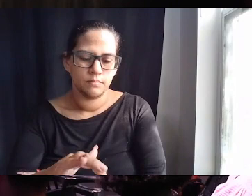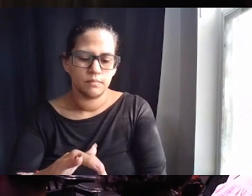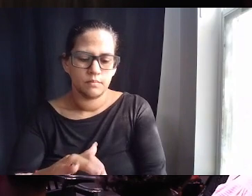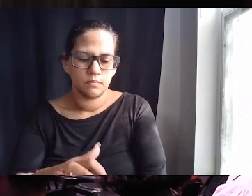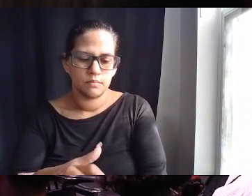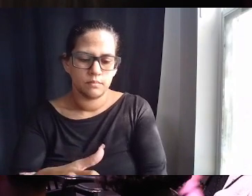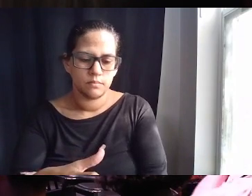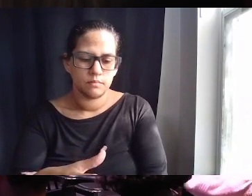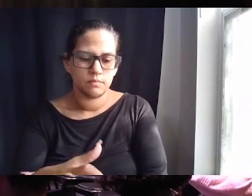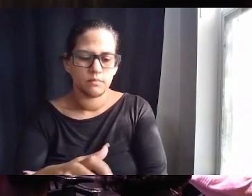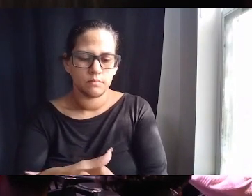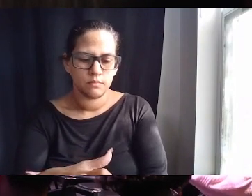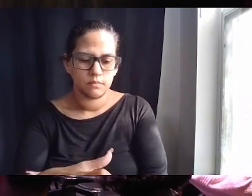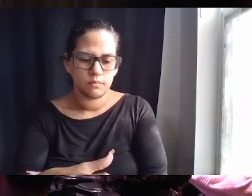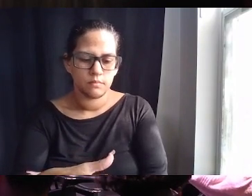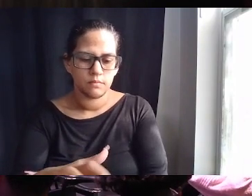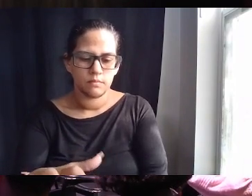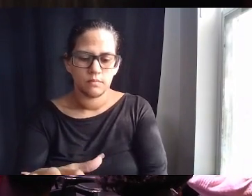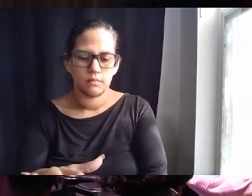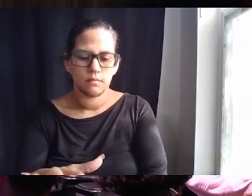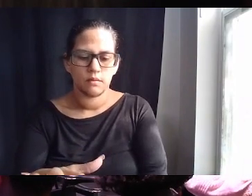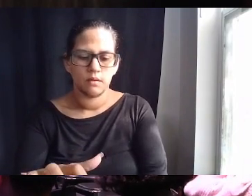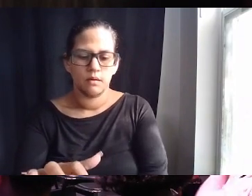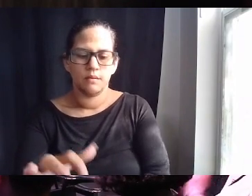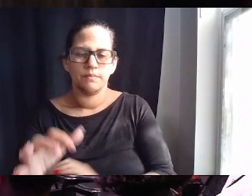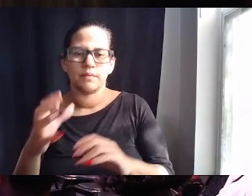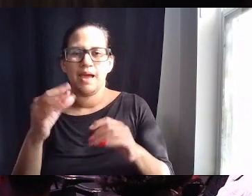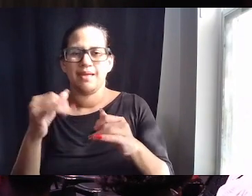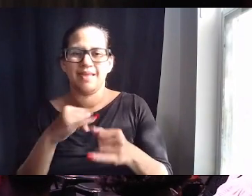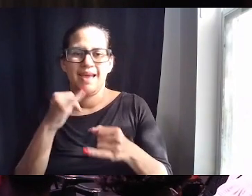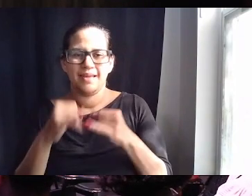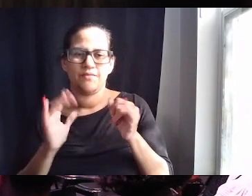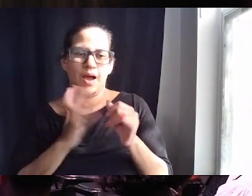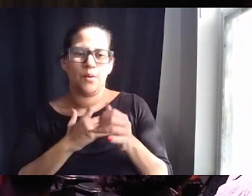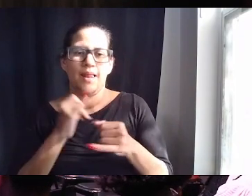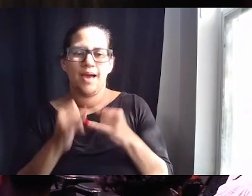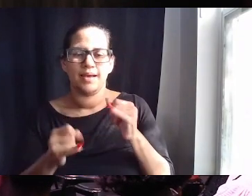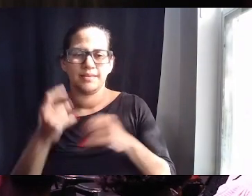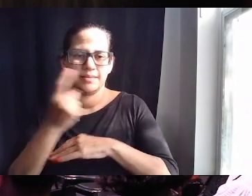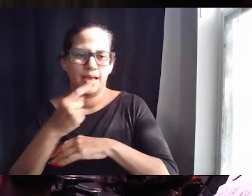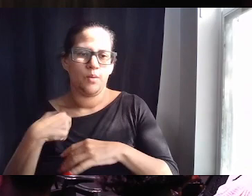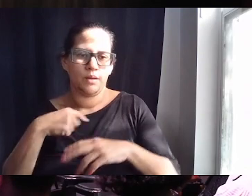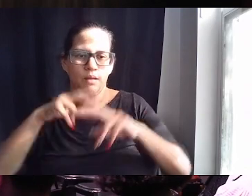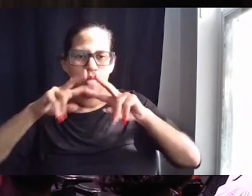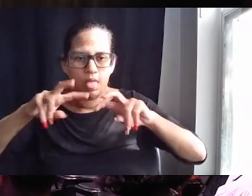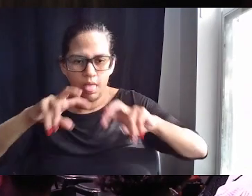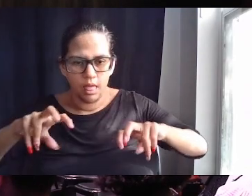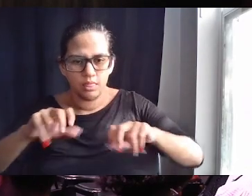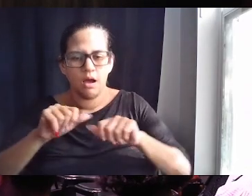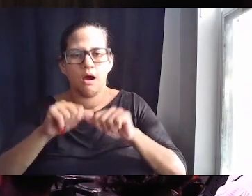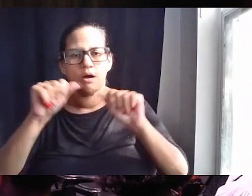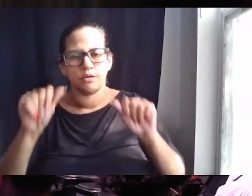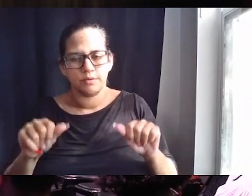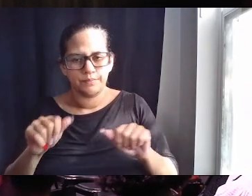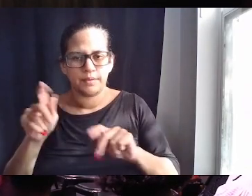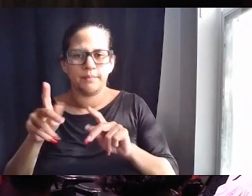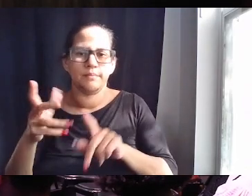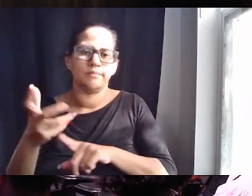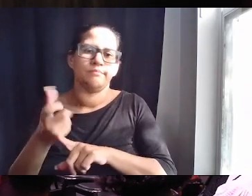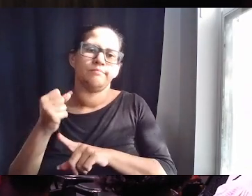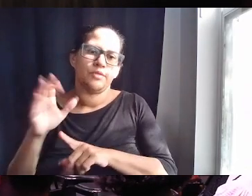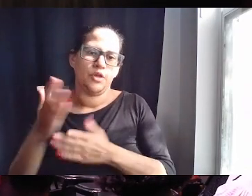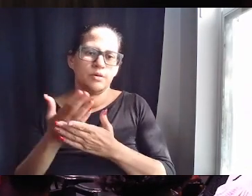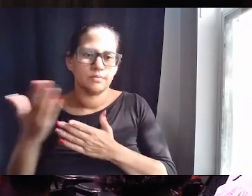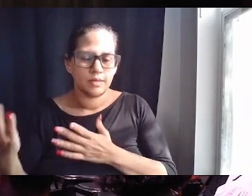Towards the end of our last day, we took apart the altar. Folks took back their sacred objects.